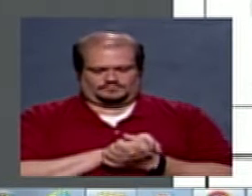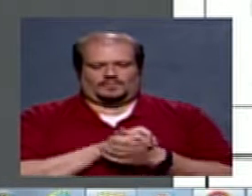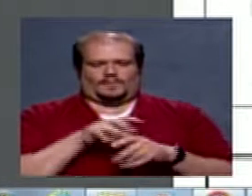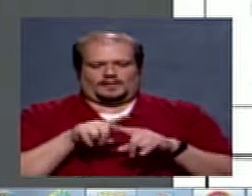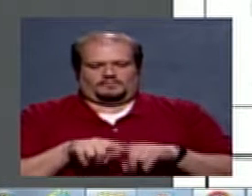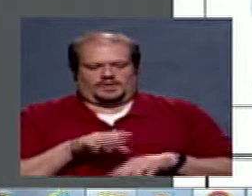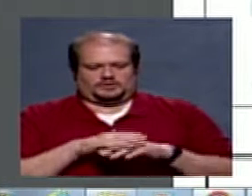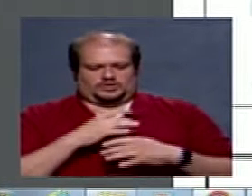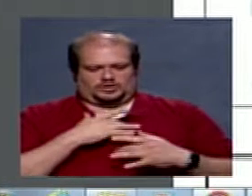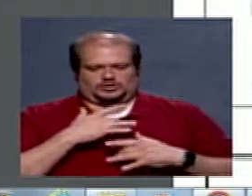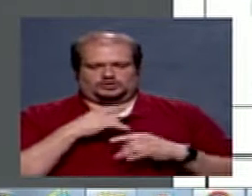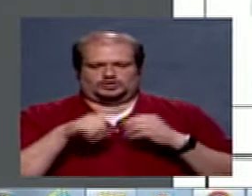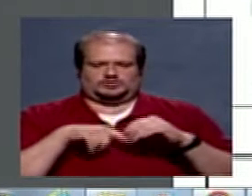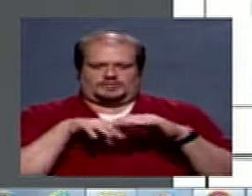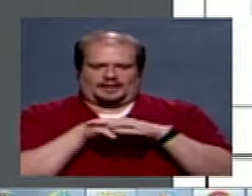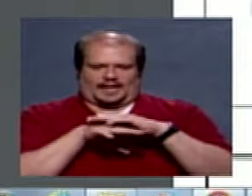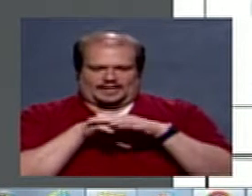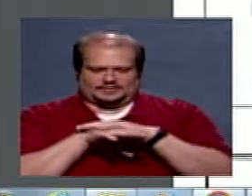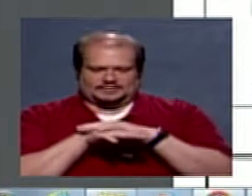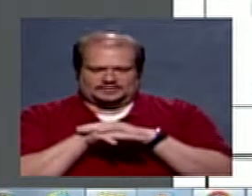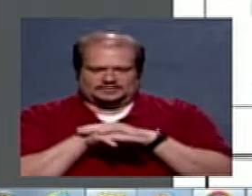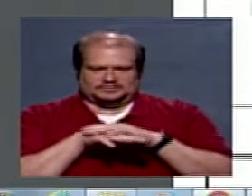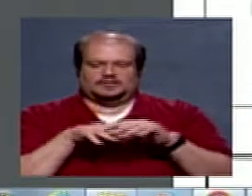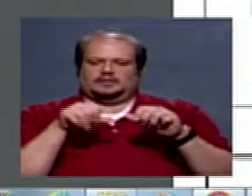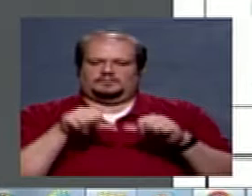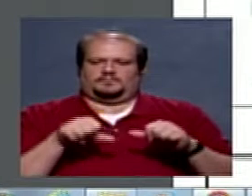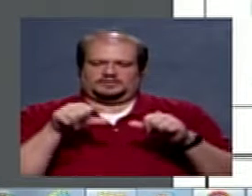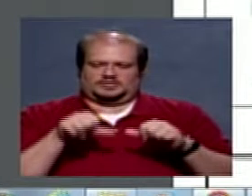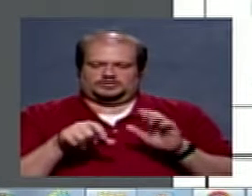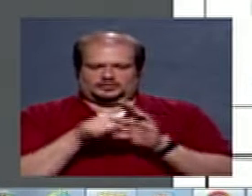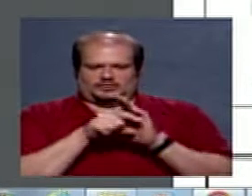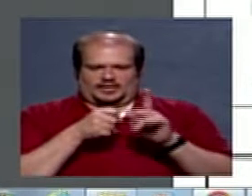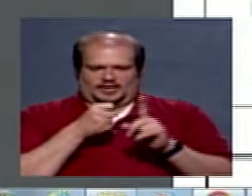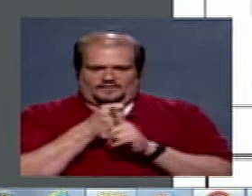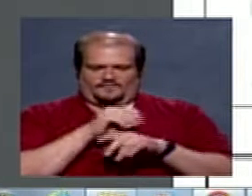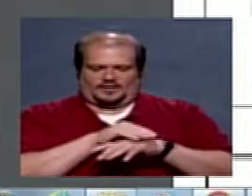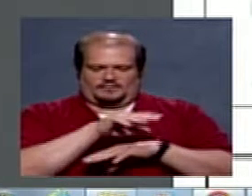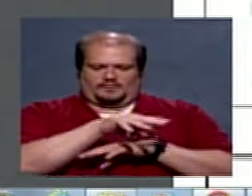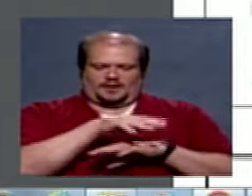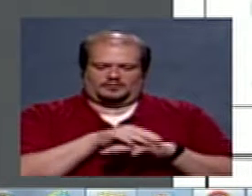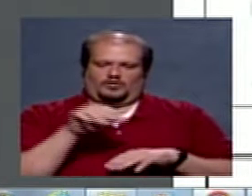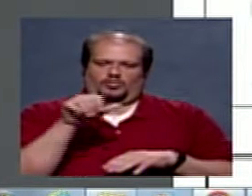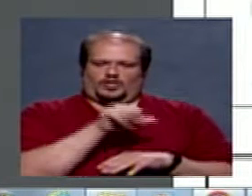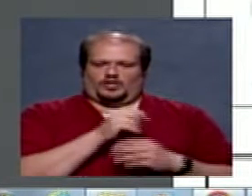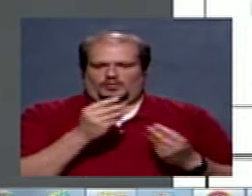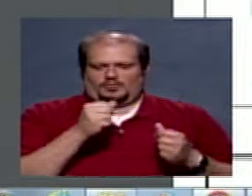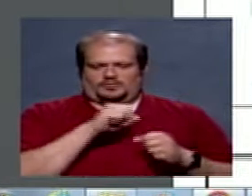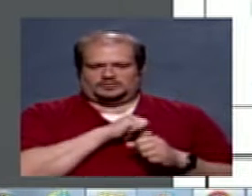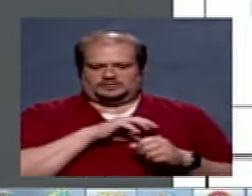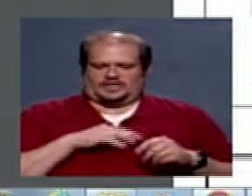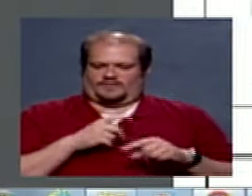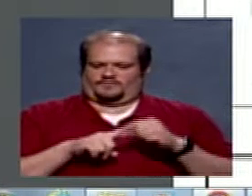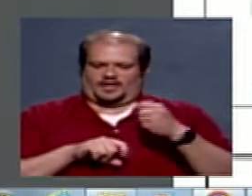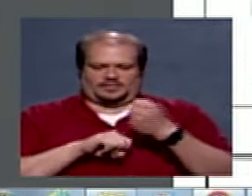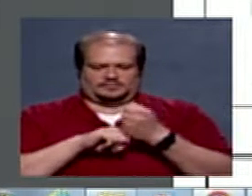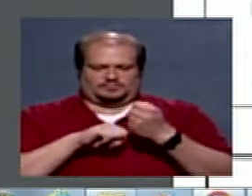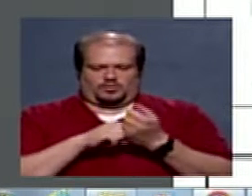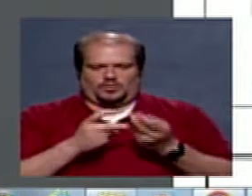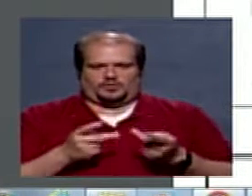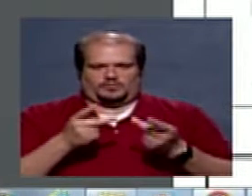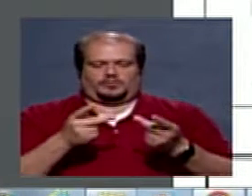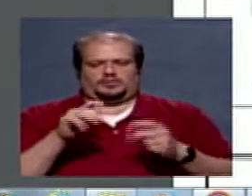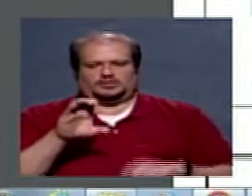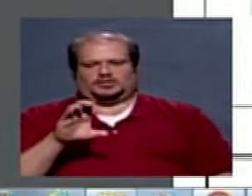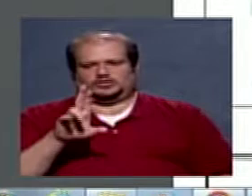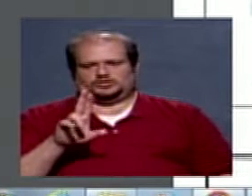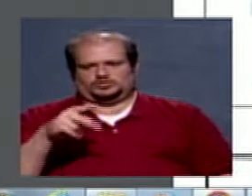Based on concerns regarding access and the potential negative impact on the other properties, staff cannot support the proposed conditional